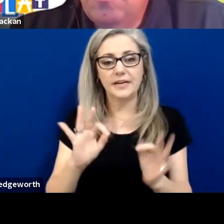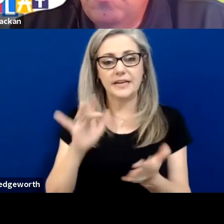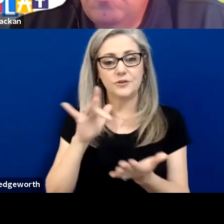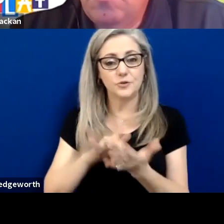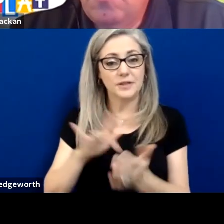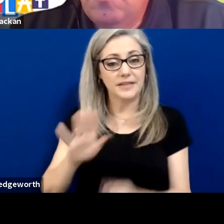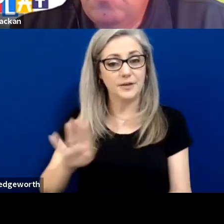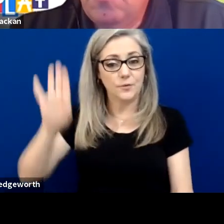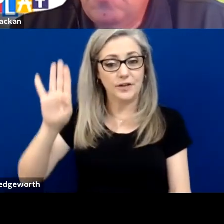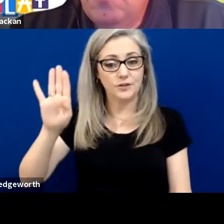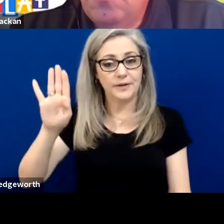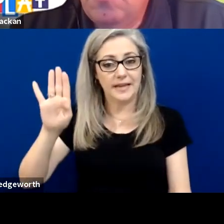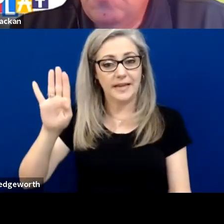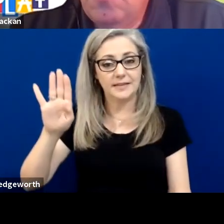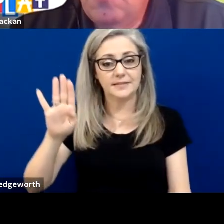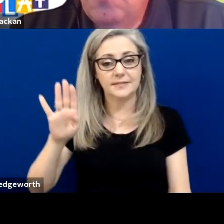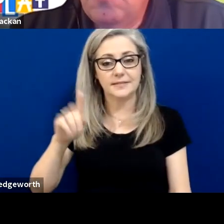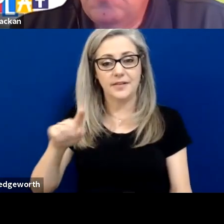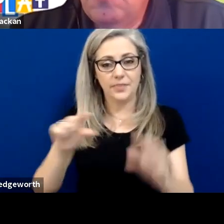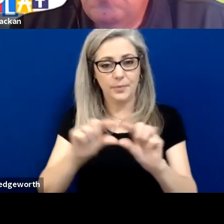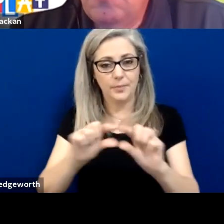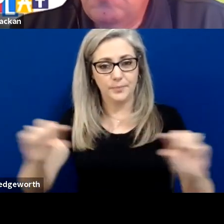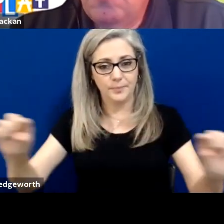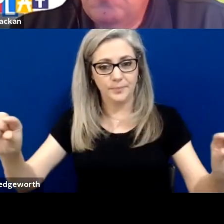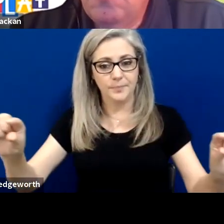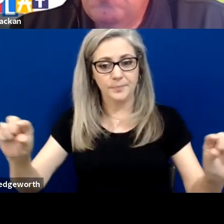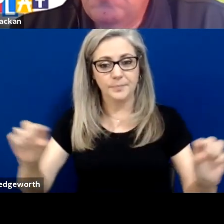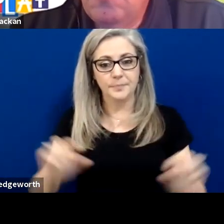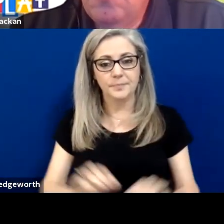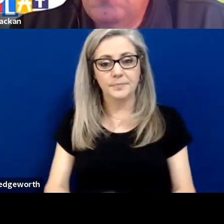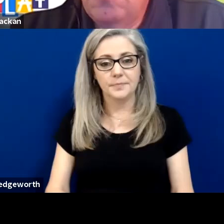hand feature on your Zoom browser.